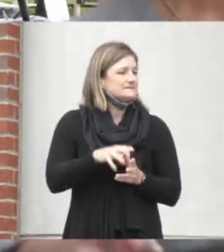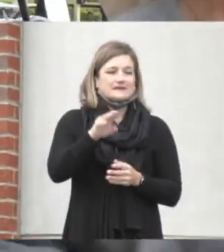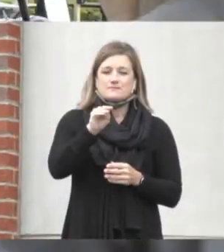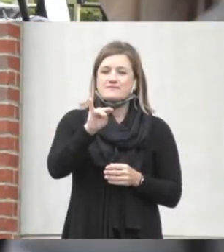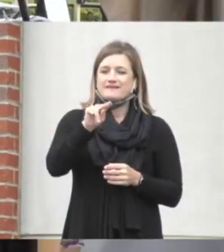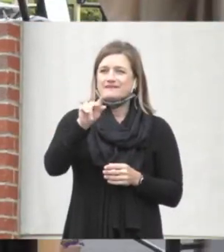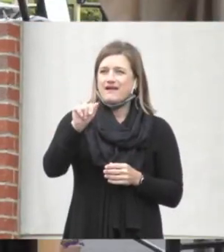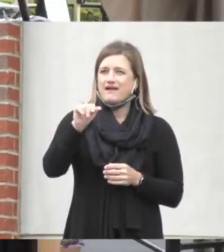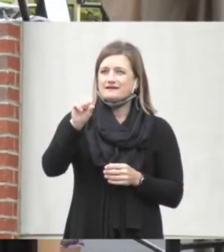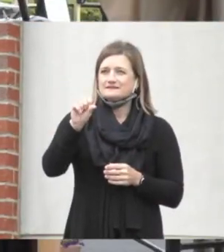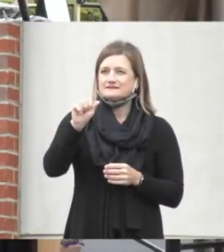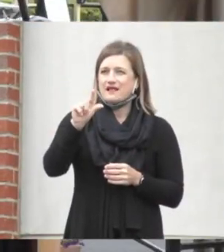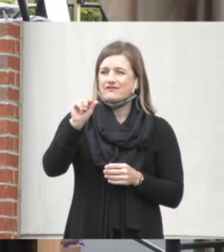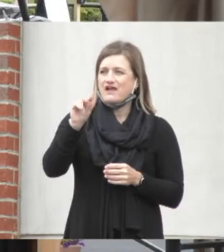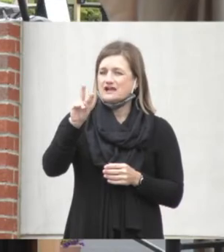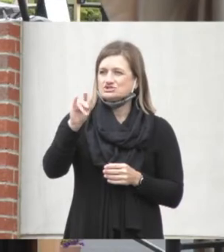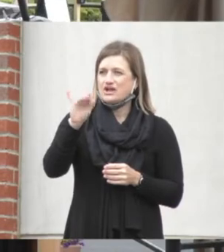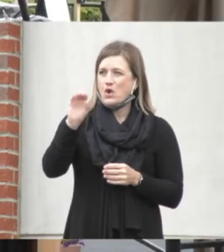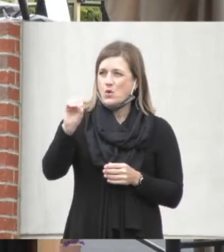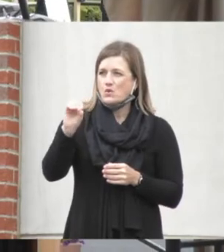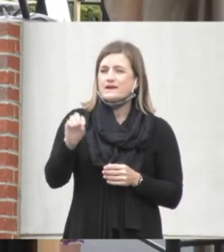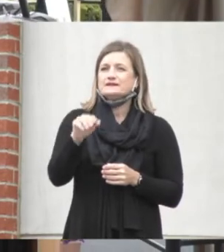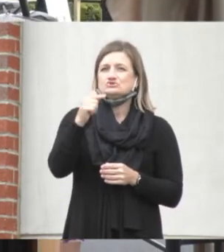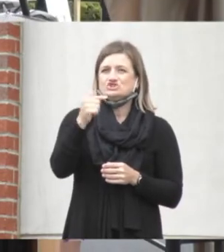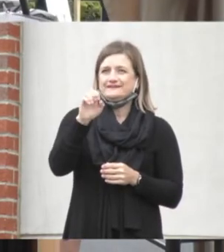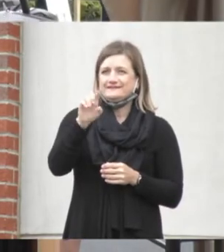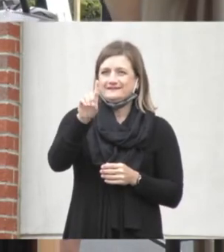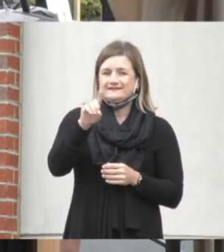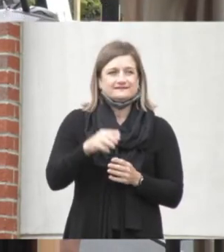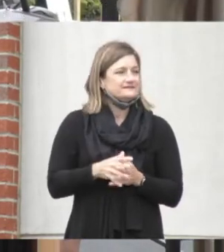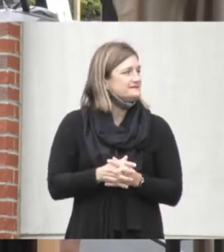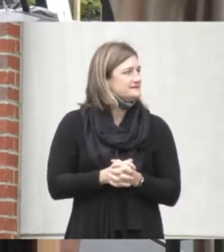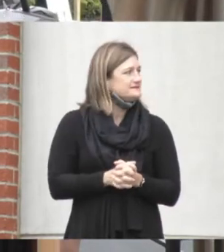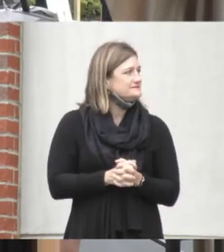Minta Silvaggio, GED.